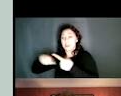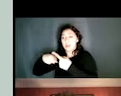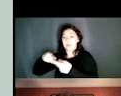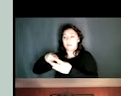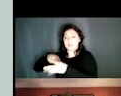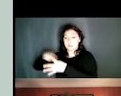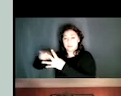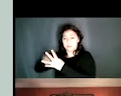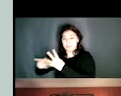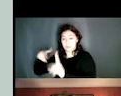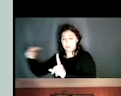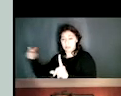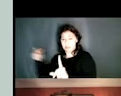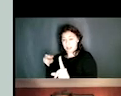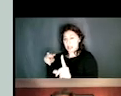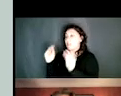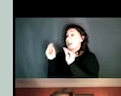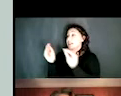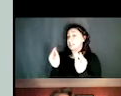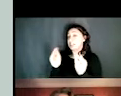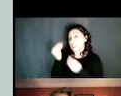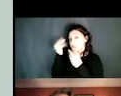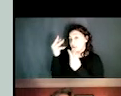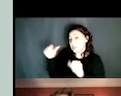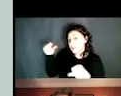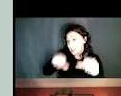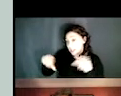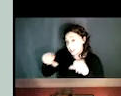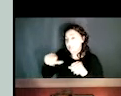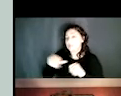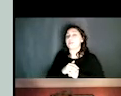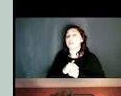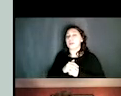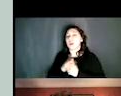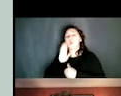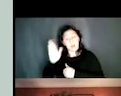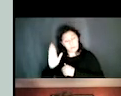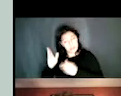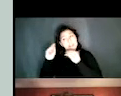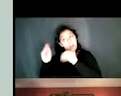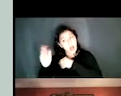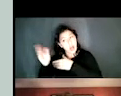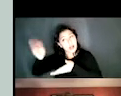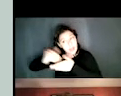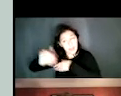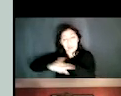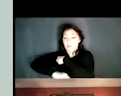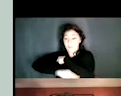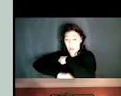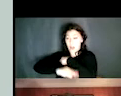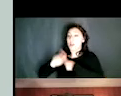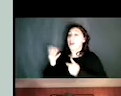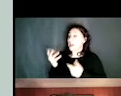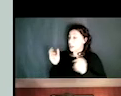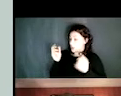will be offering this program again in August, and there is a short form for faculty to signal their interest to participate and work with a data science fellow